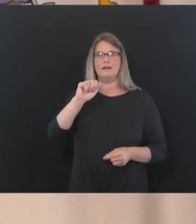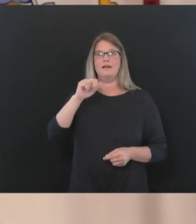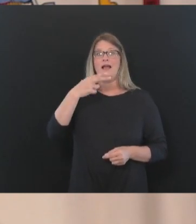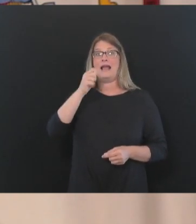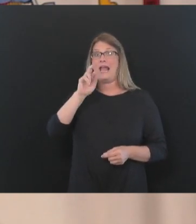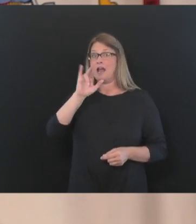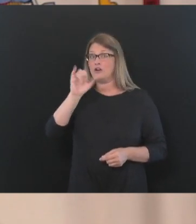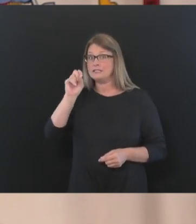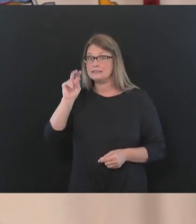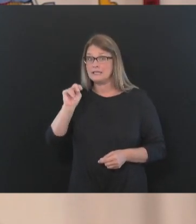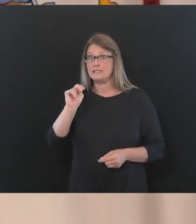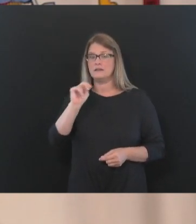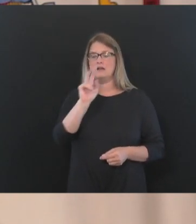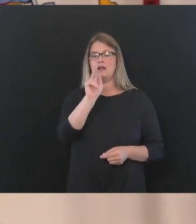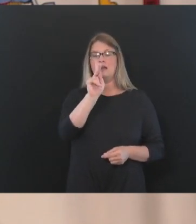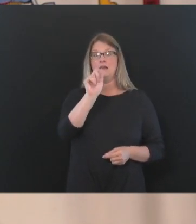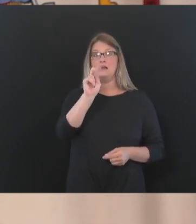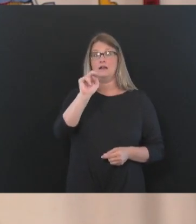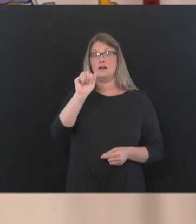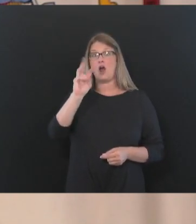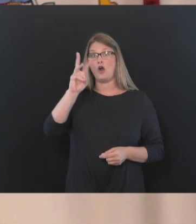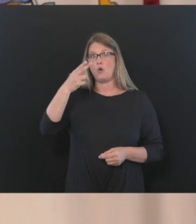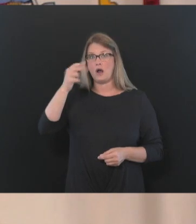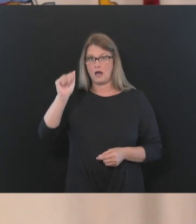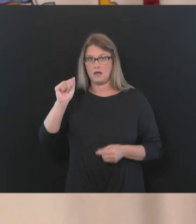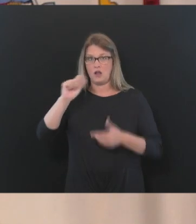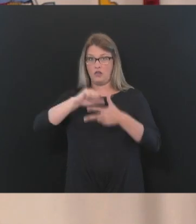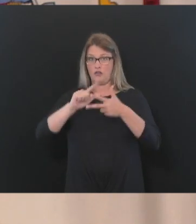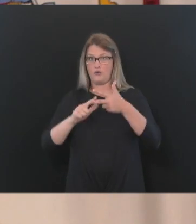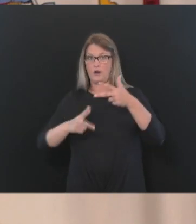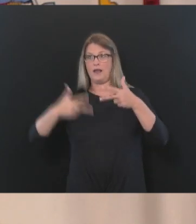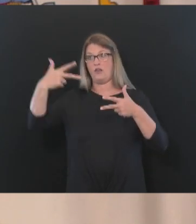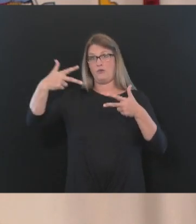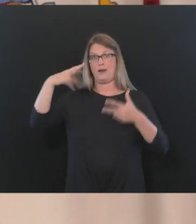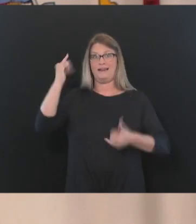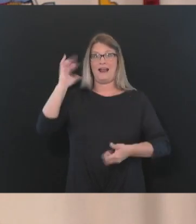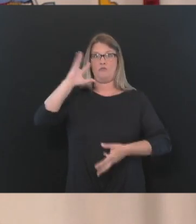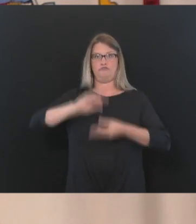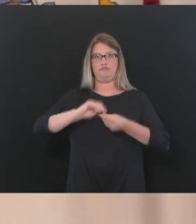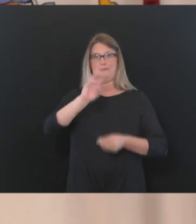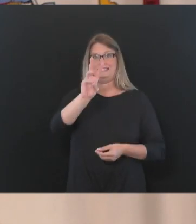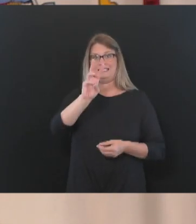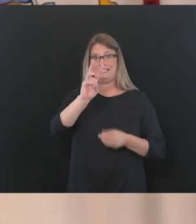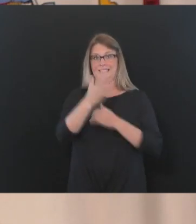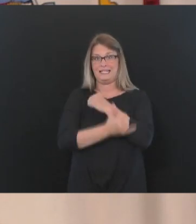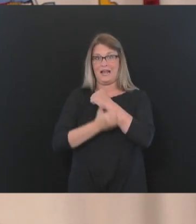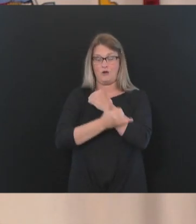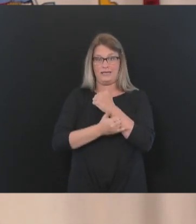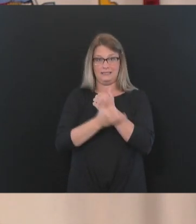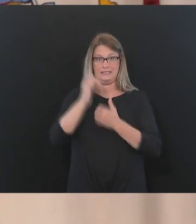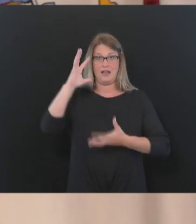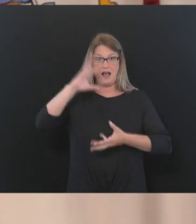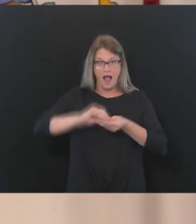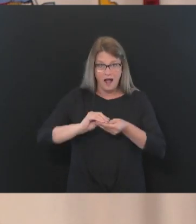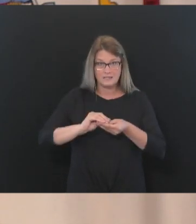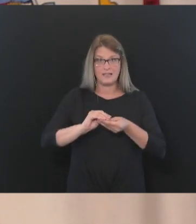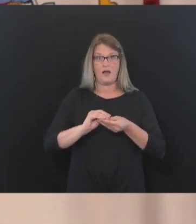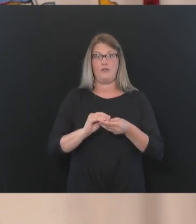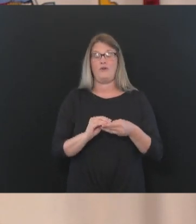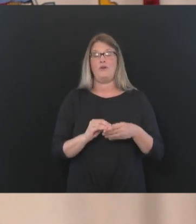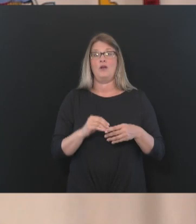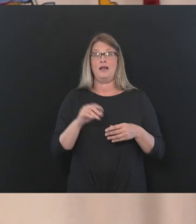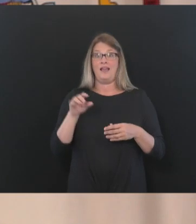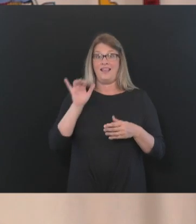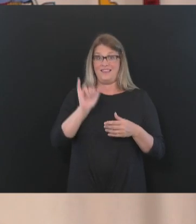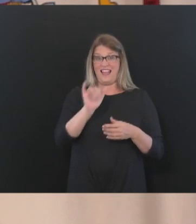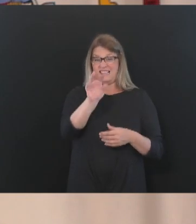County into the fold with Berkeley, Jefferson, and Morgan County. In those counties,